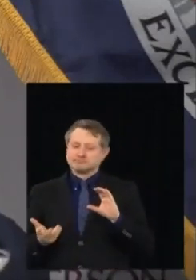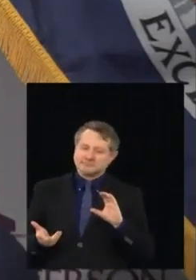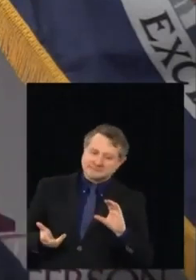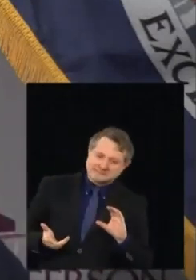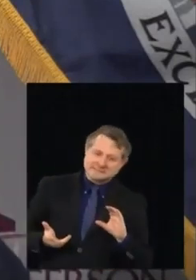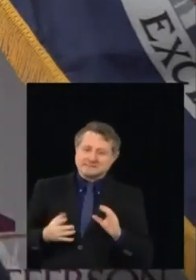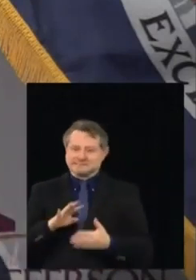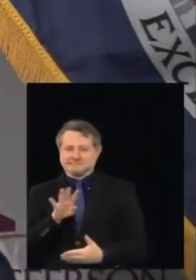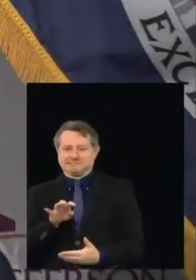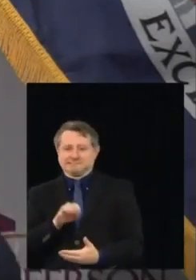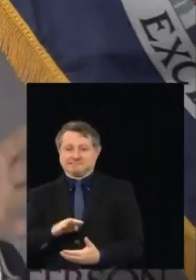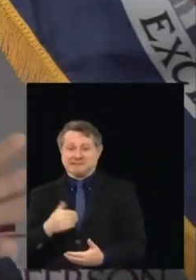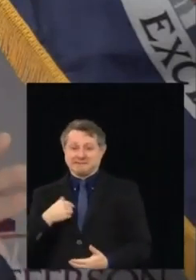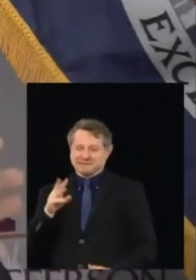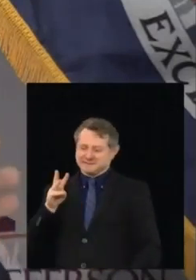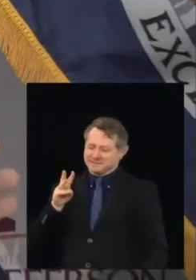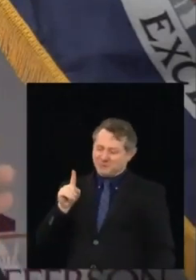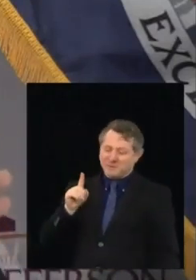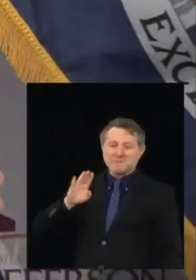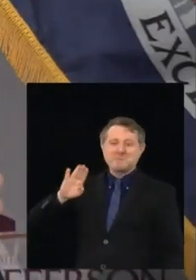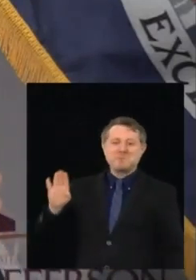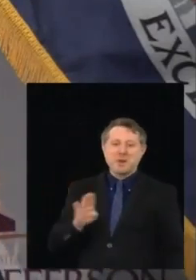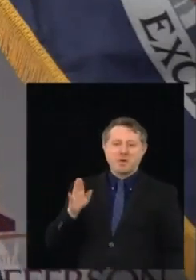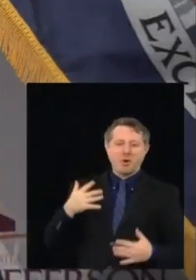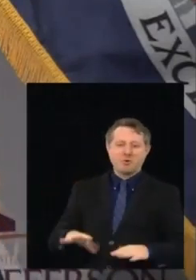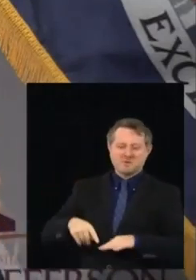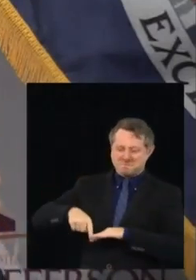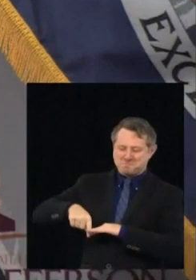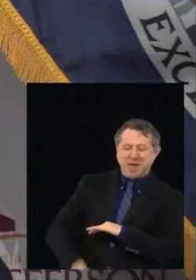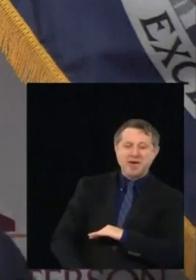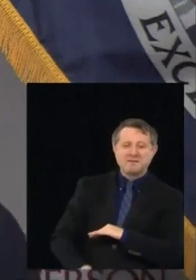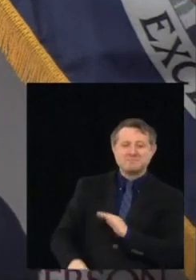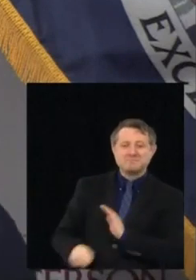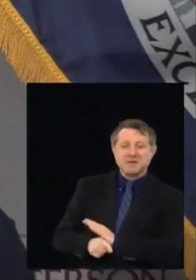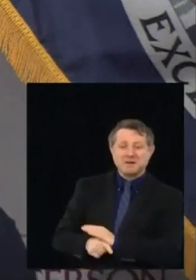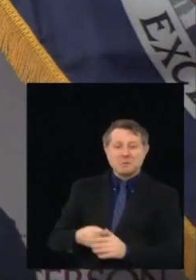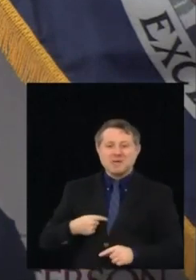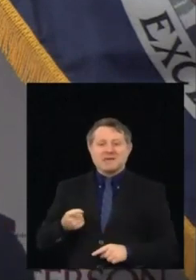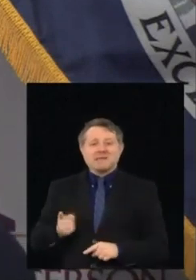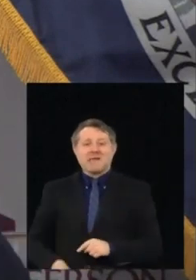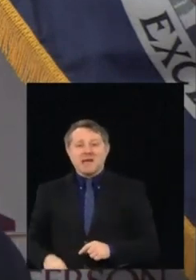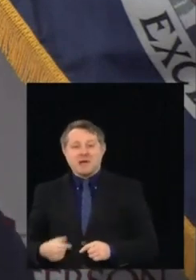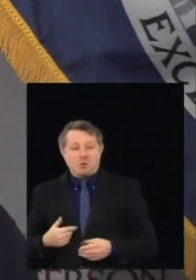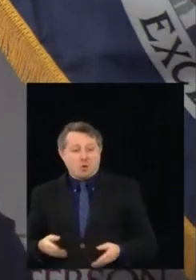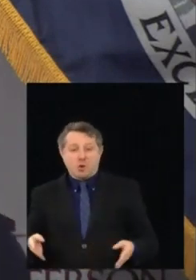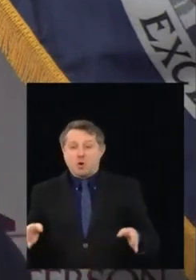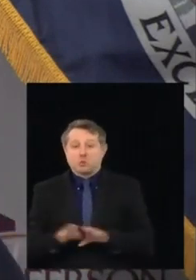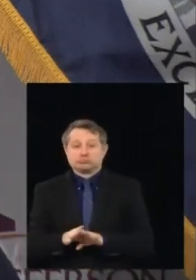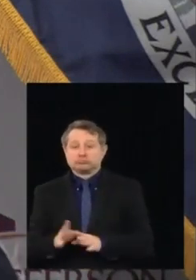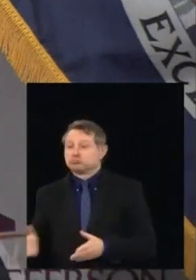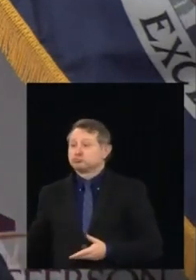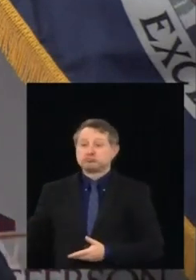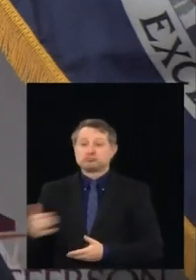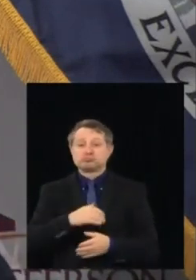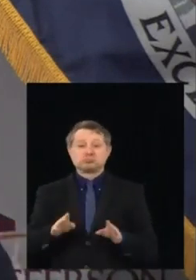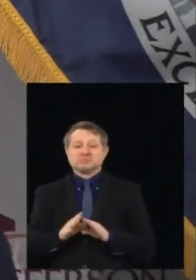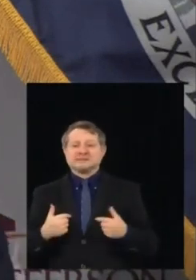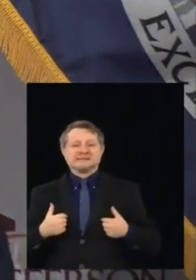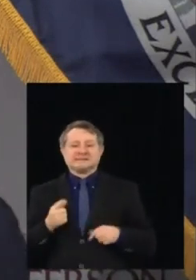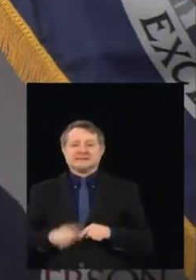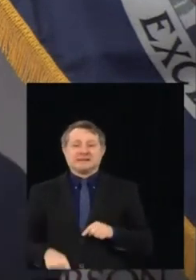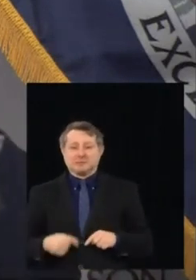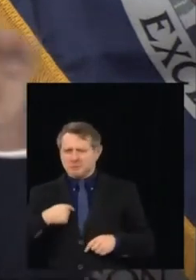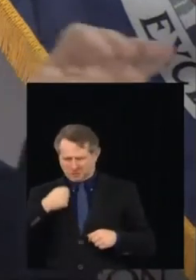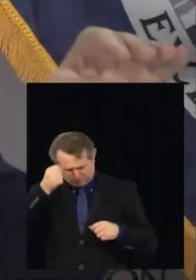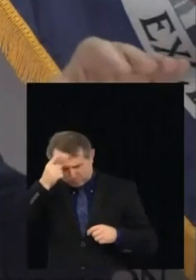deficit. There is no way I can make up that deficit. I am very good at controlling costs. You